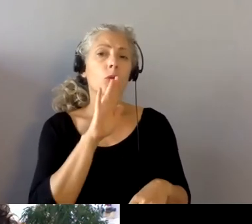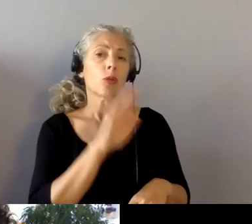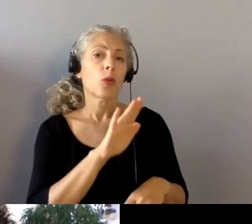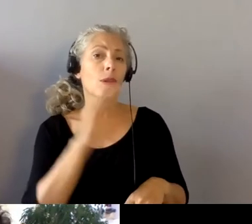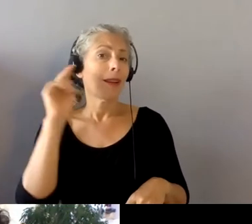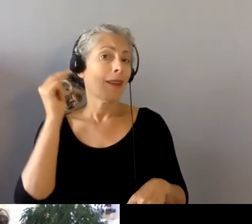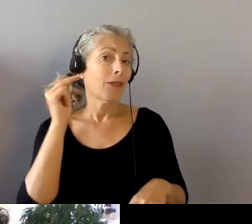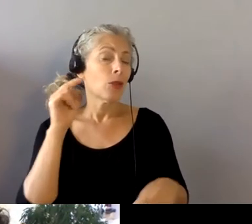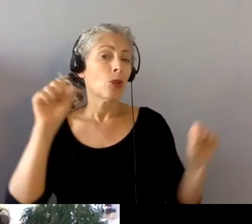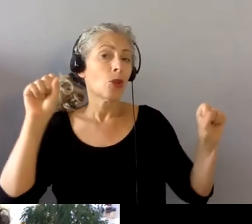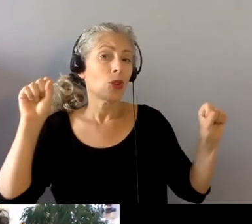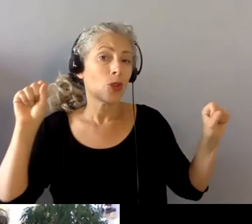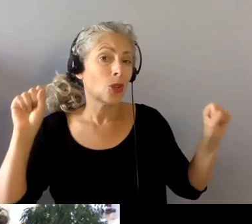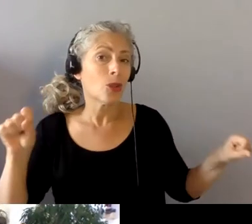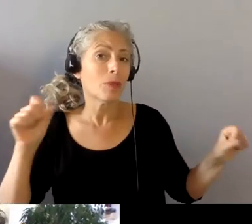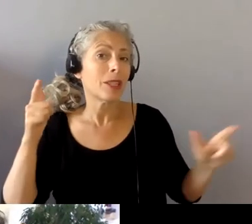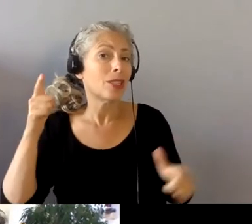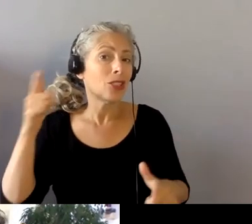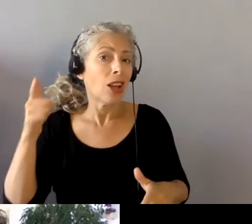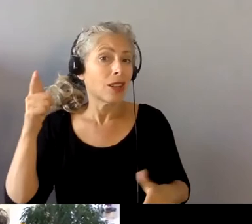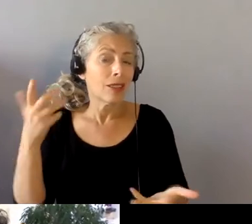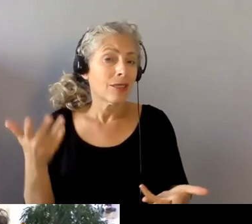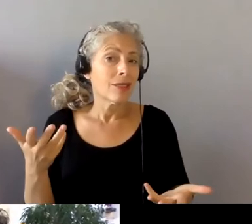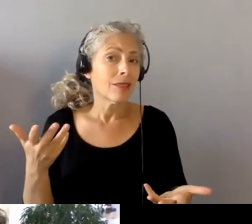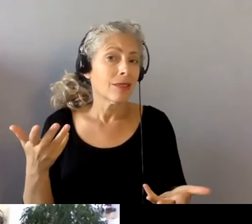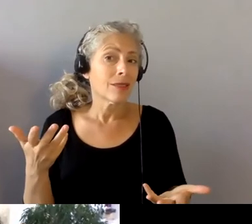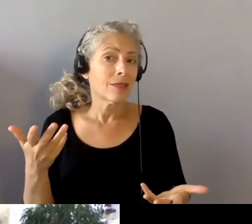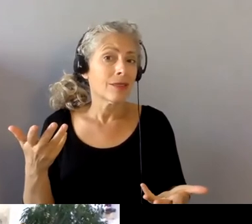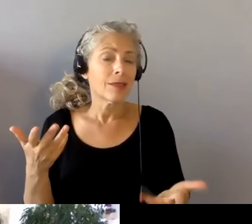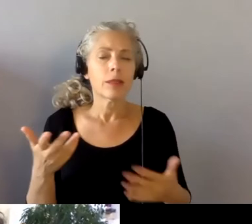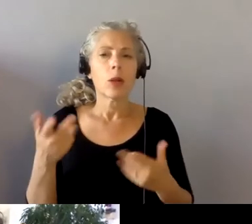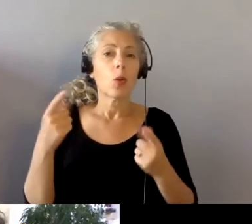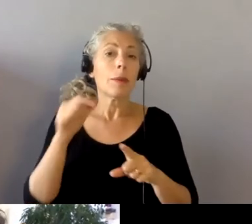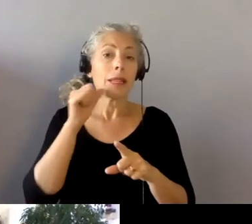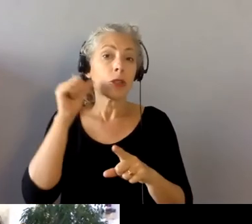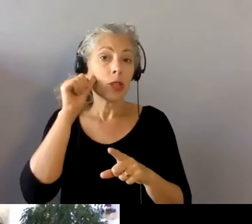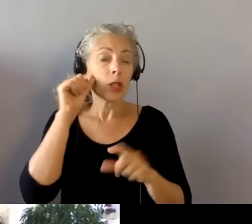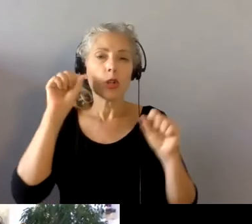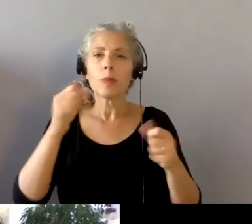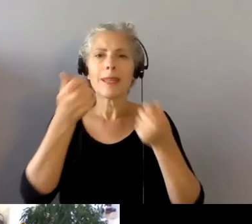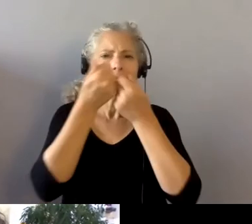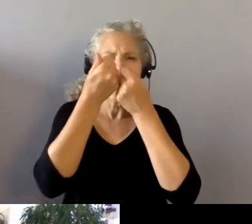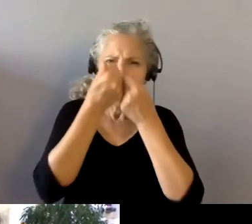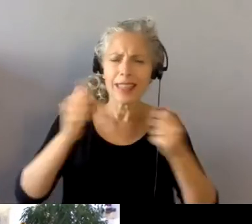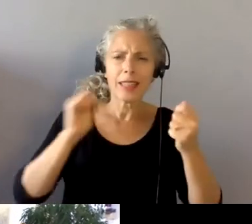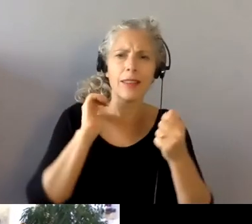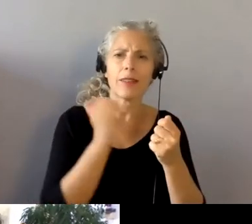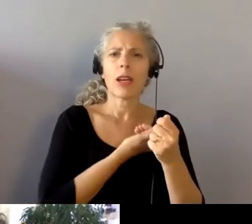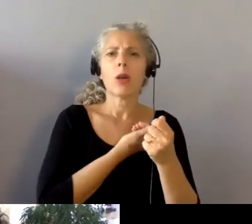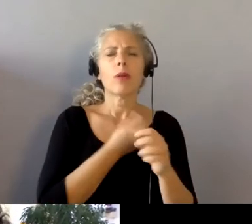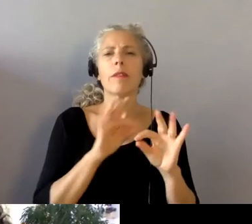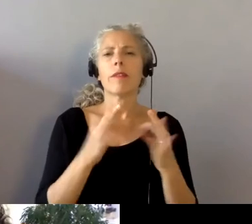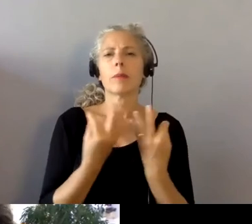your nephews could be shot by, you know, that what happened yesterday could be any of our relatives. The